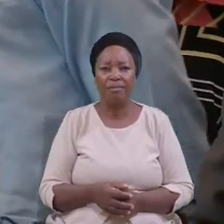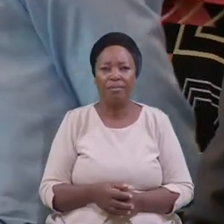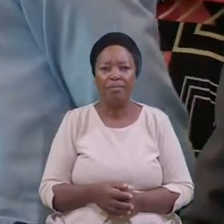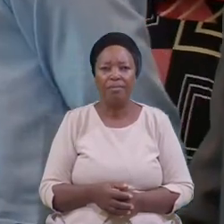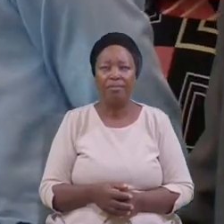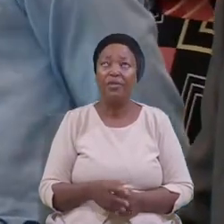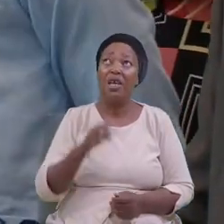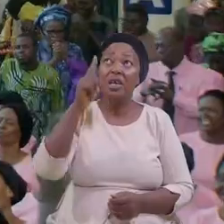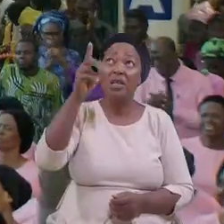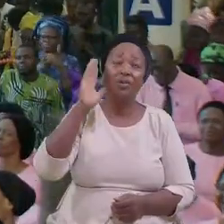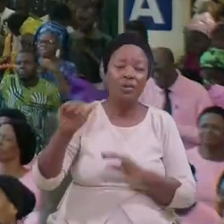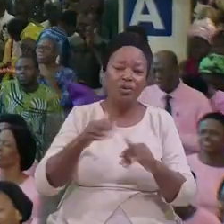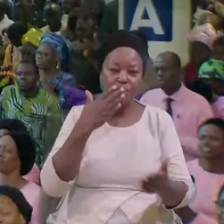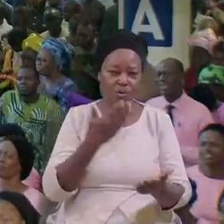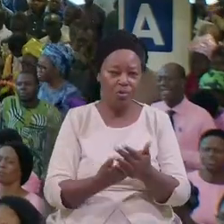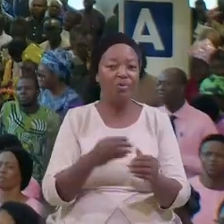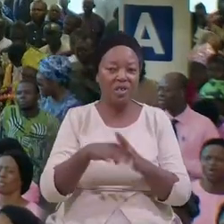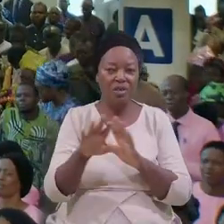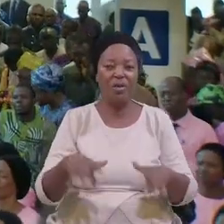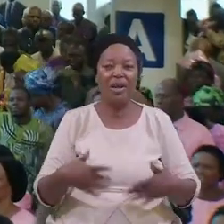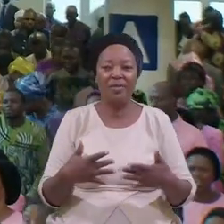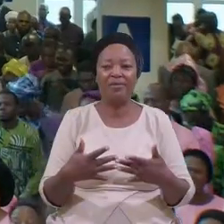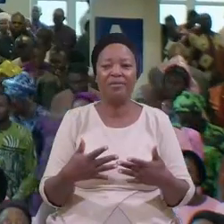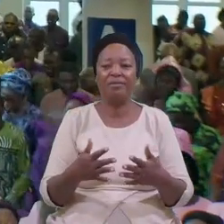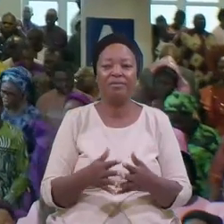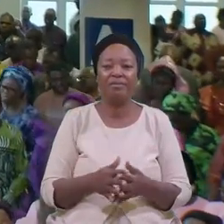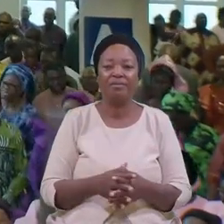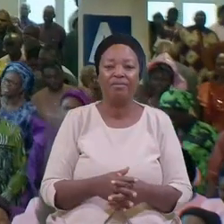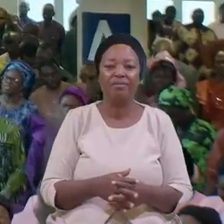He will do good in your life.